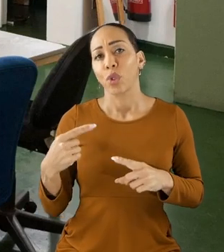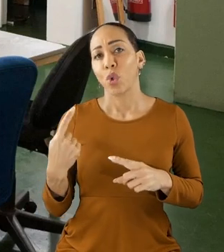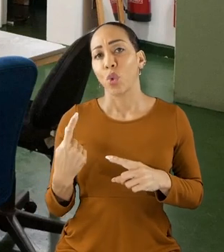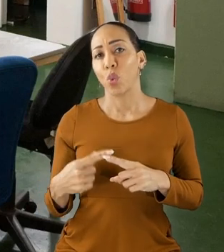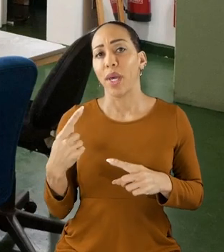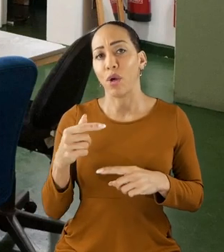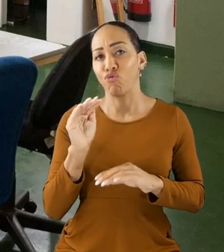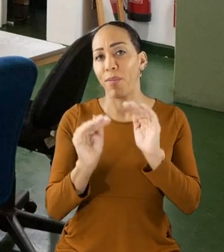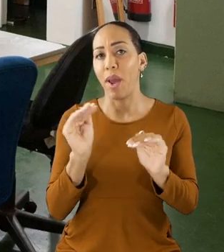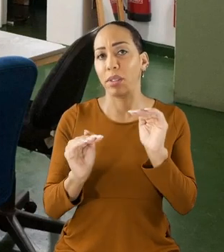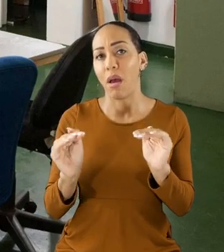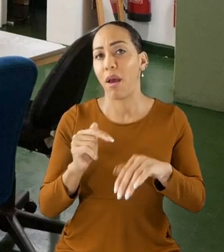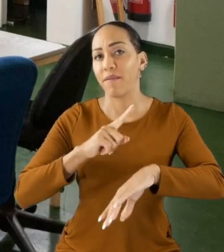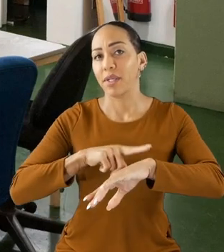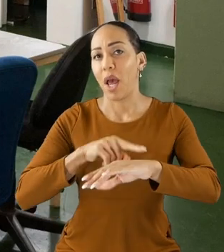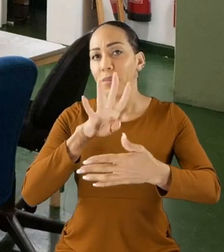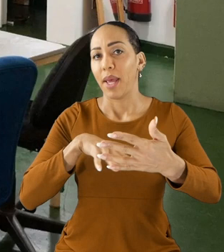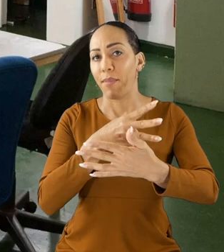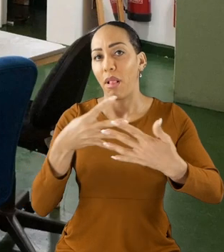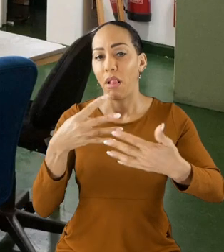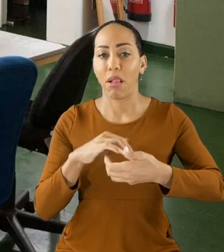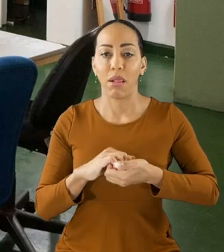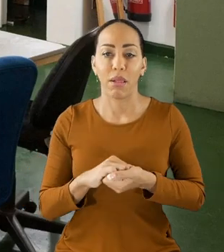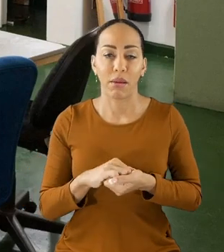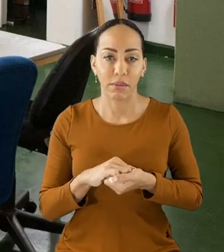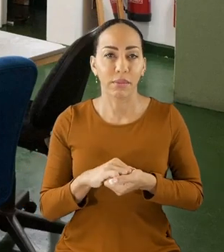And I wanted just to give you a quick reminder of our timetable.